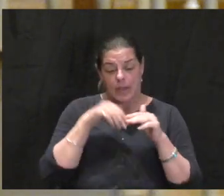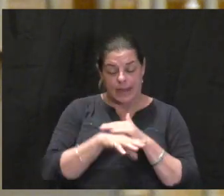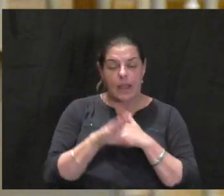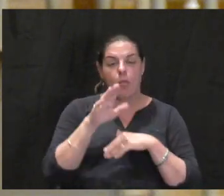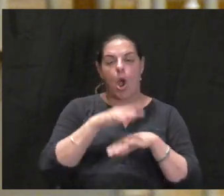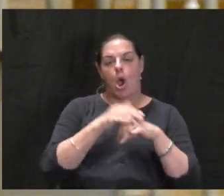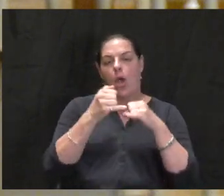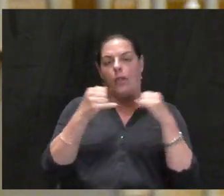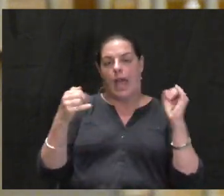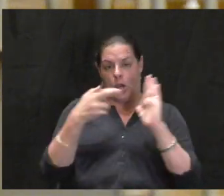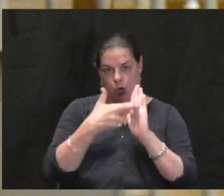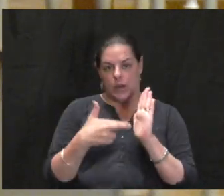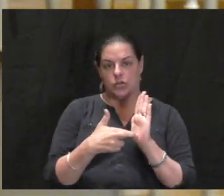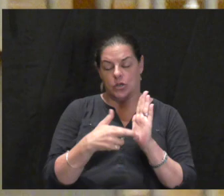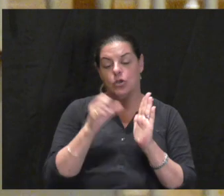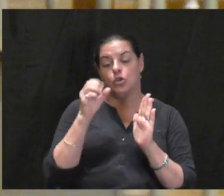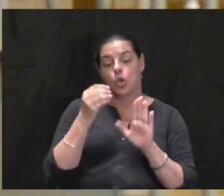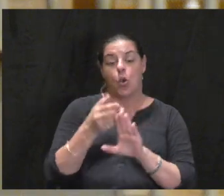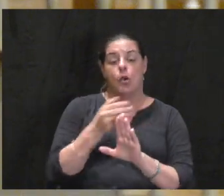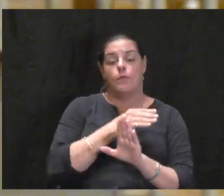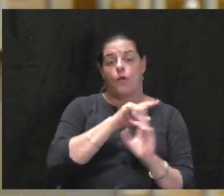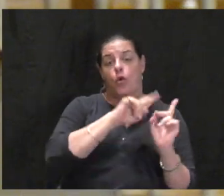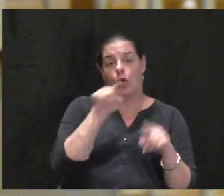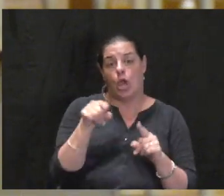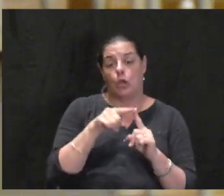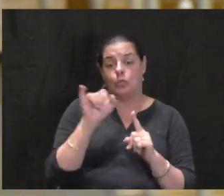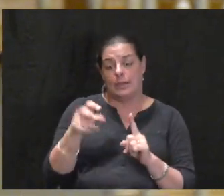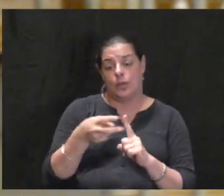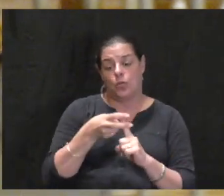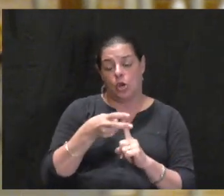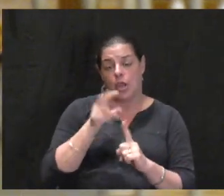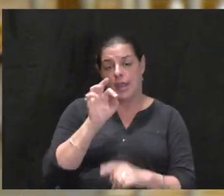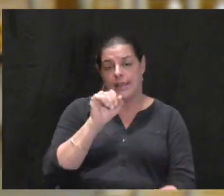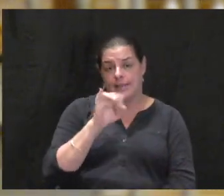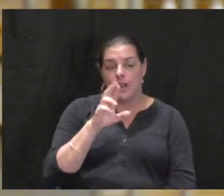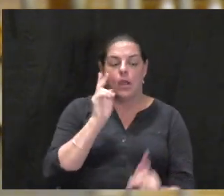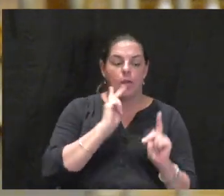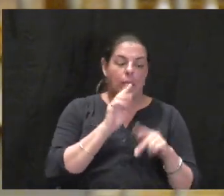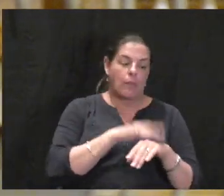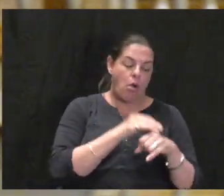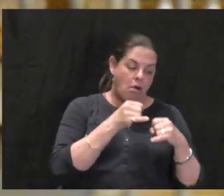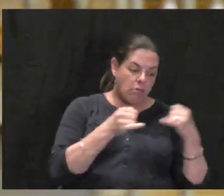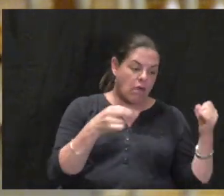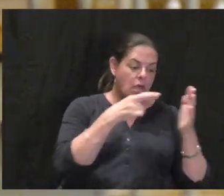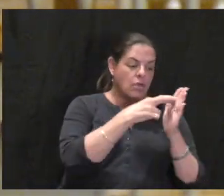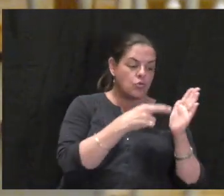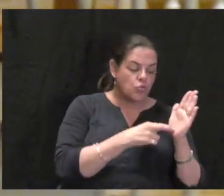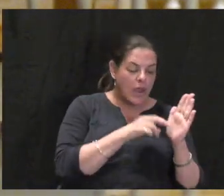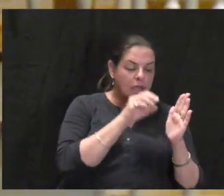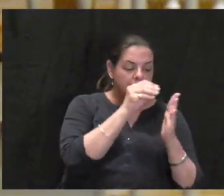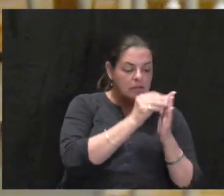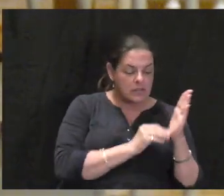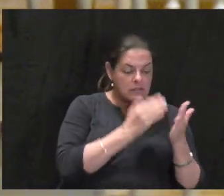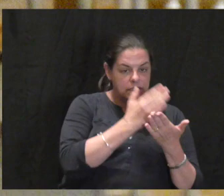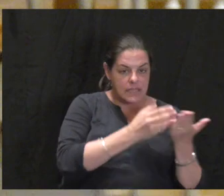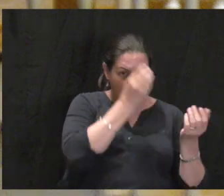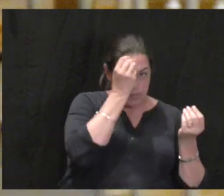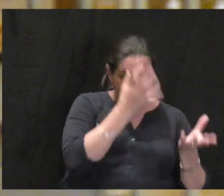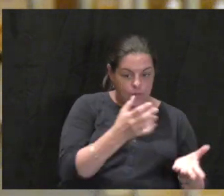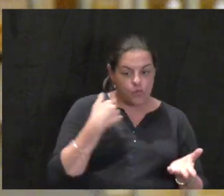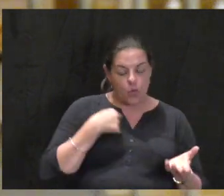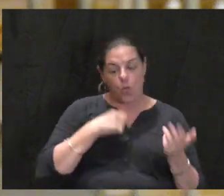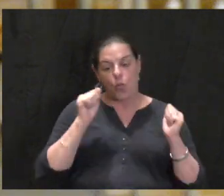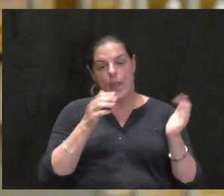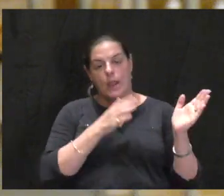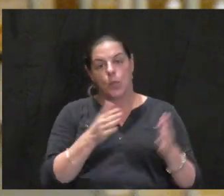better prepare in terms of staffing and making sure that it was going to be a smooth and seamless process for folks. But two, we also were able to implement